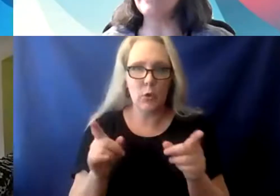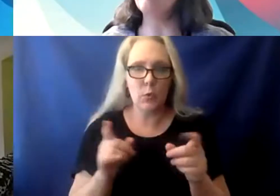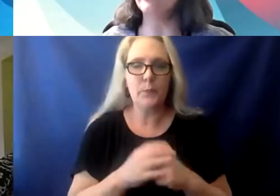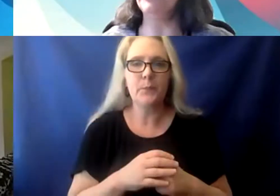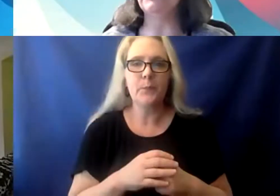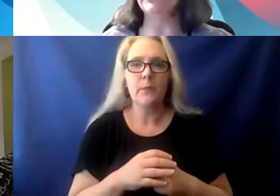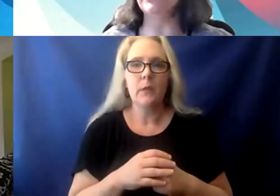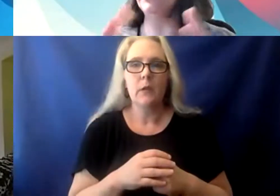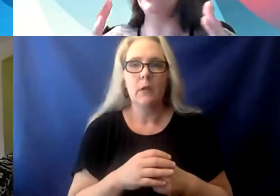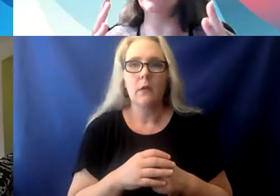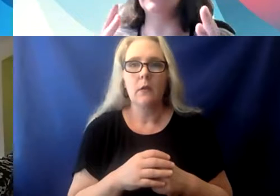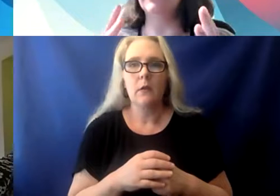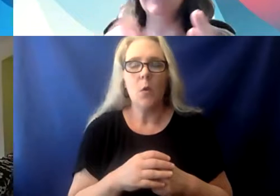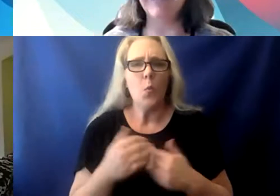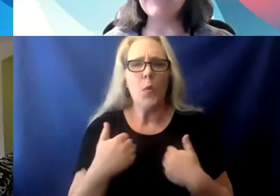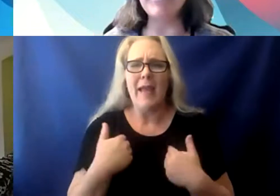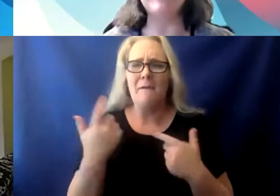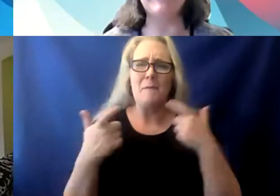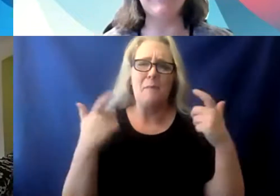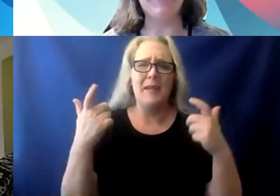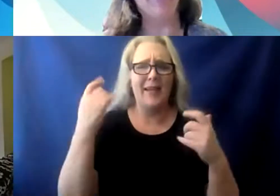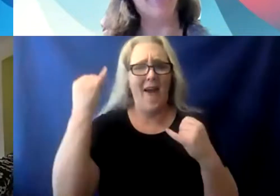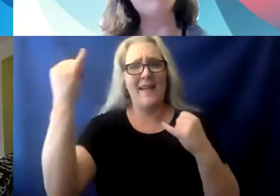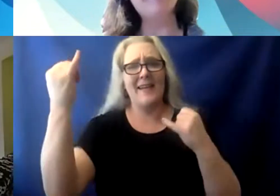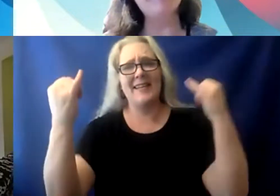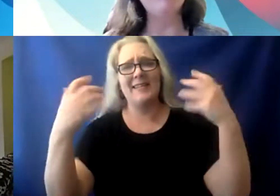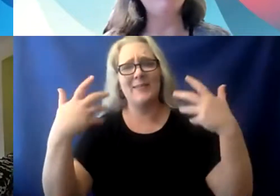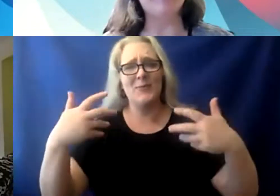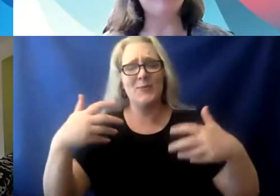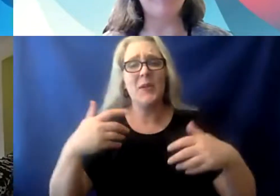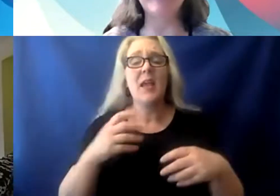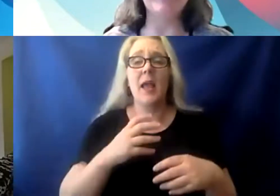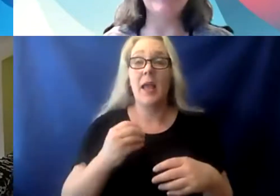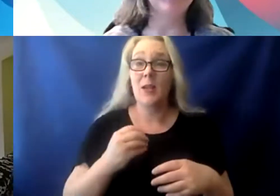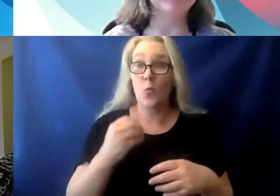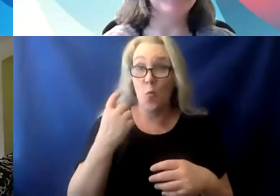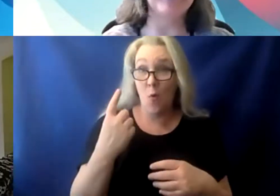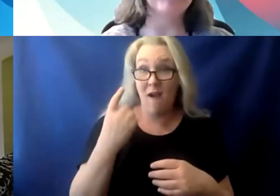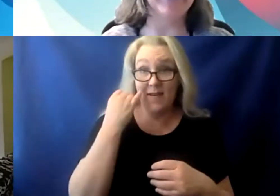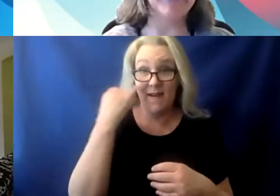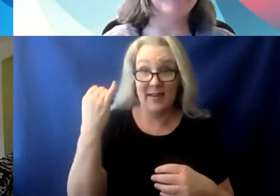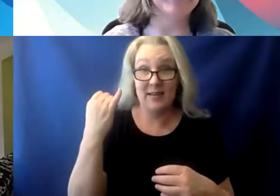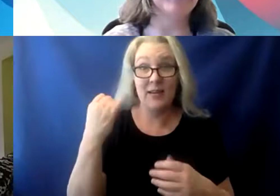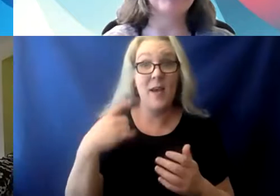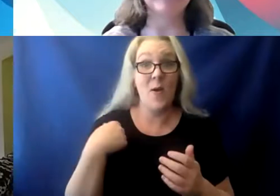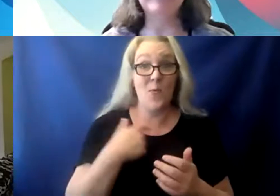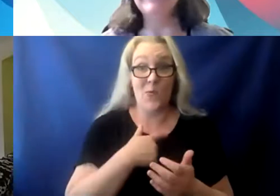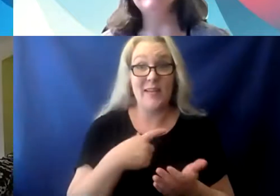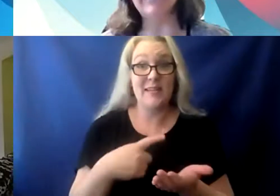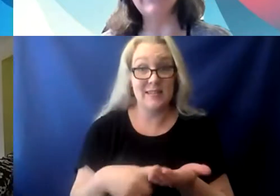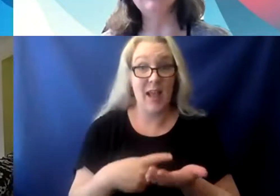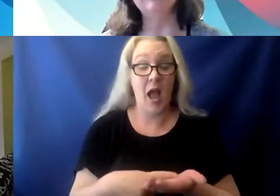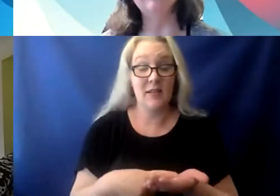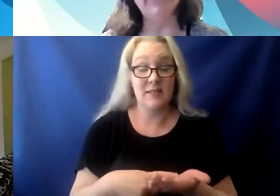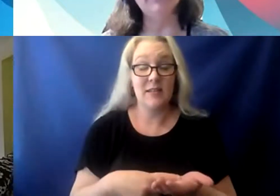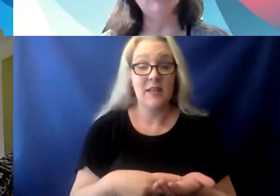we have grandiose ideas. And one that we've talked about, which I would love to see if we can make happen at some point, is